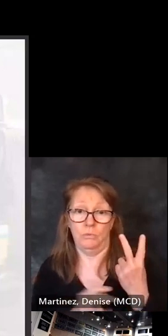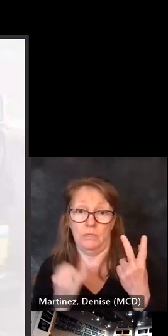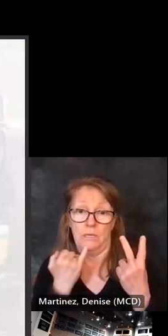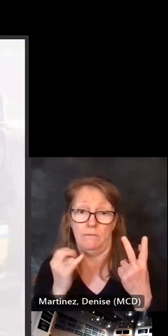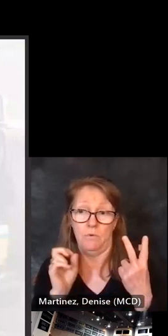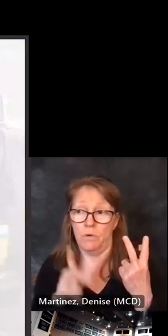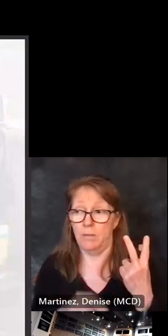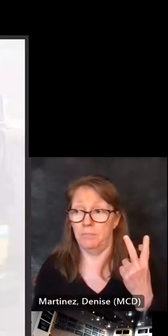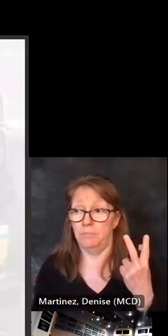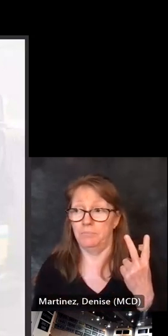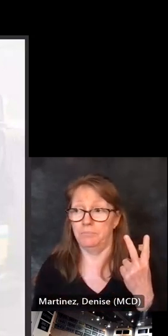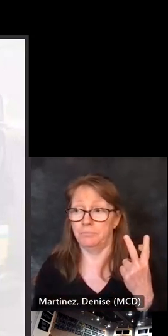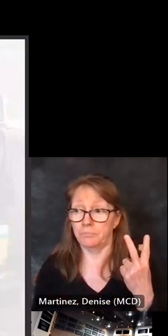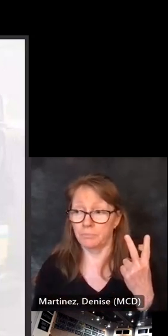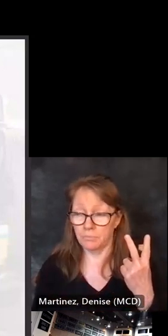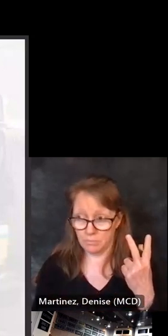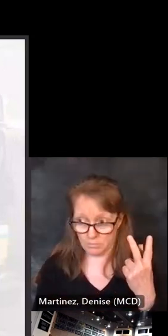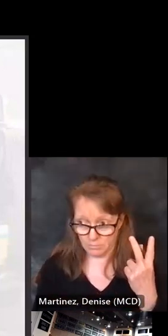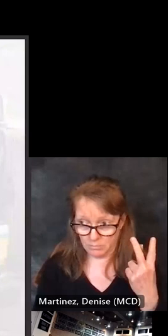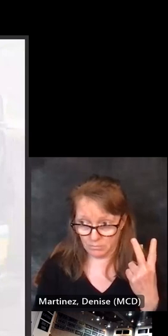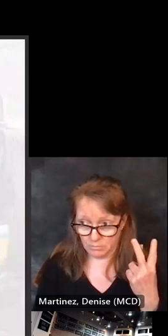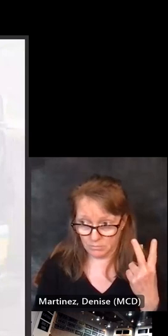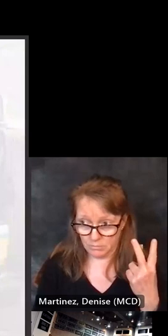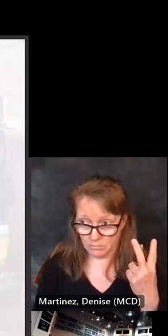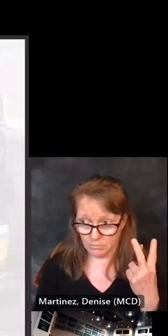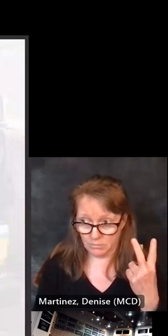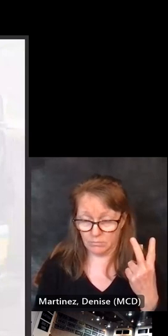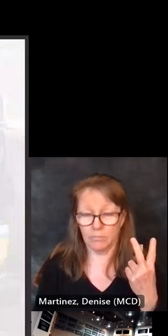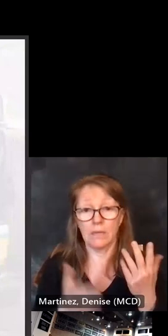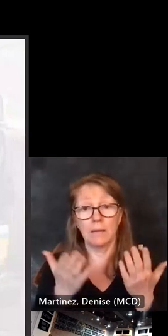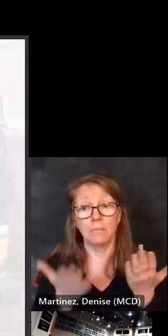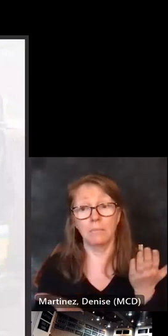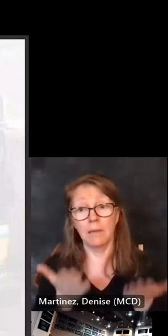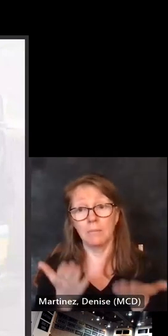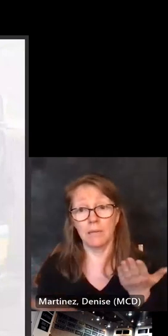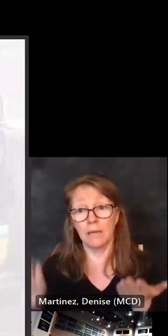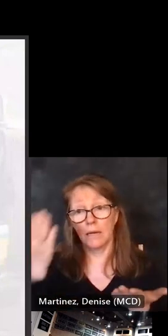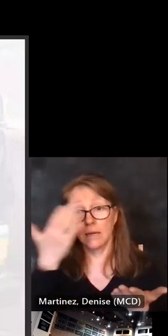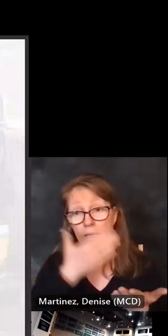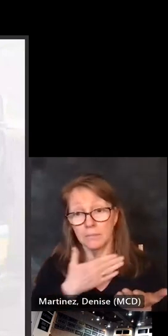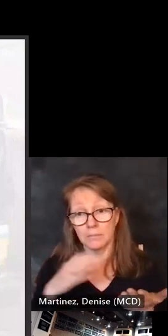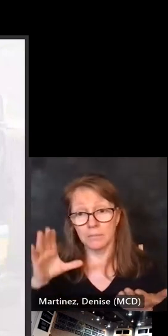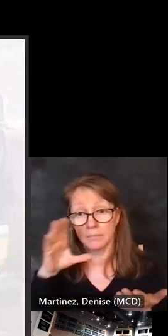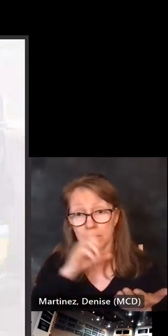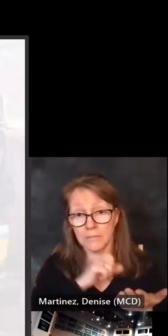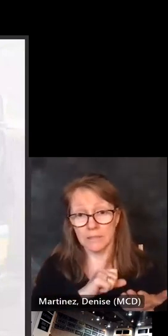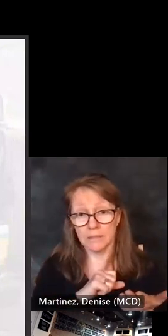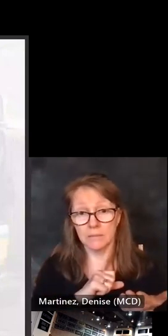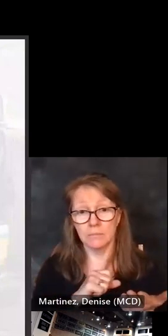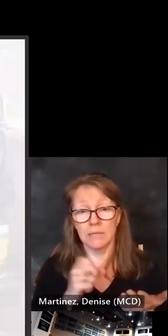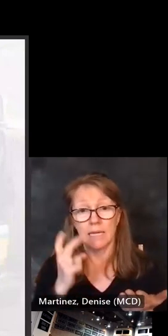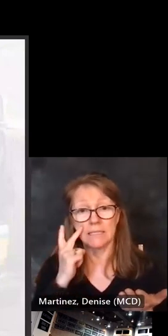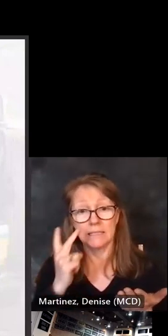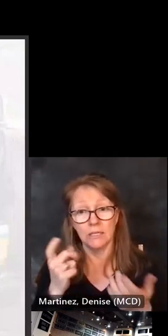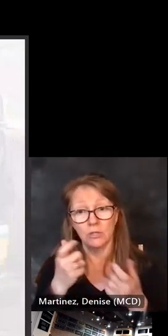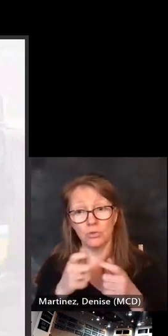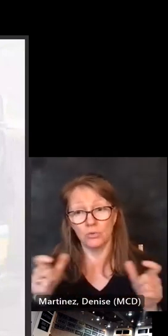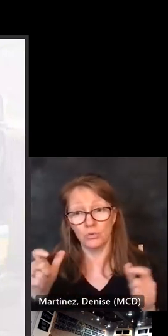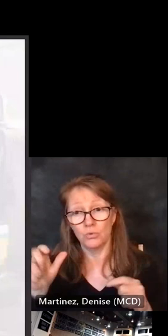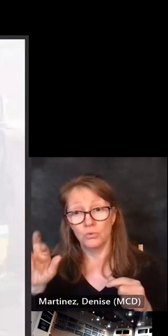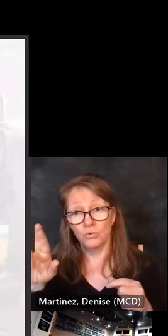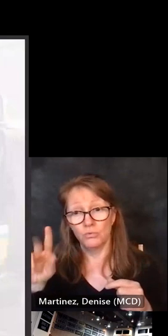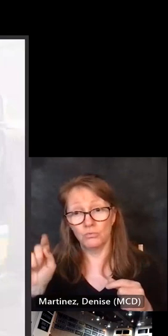Perhaps I missed it, but I see a gigantic, ginormous roof on that facility. Did I miss